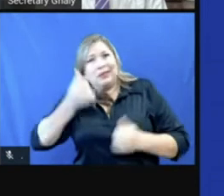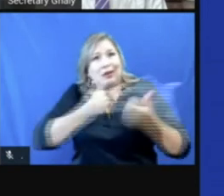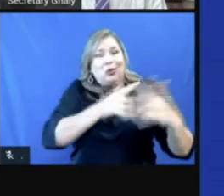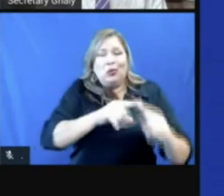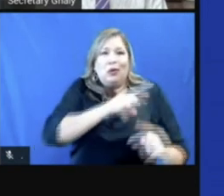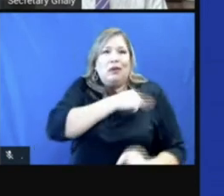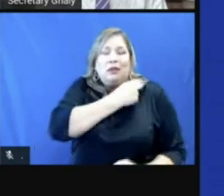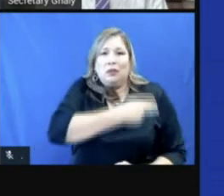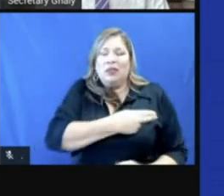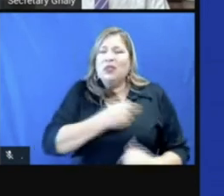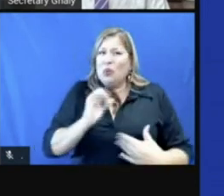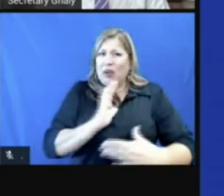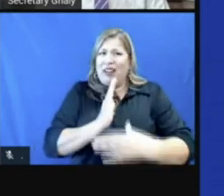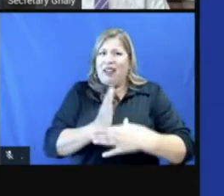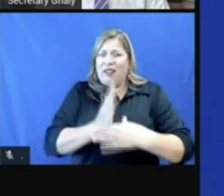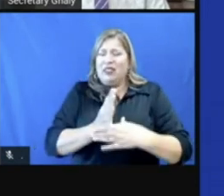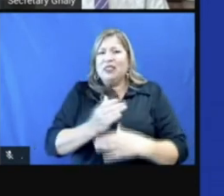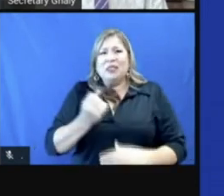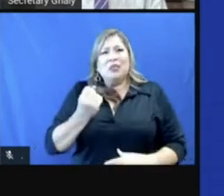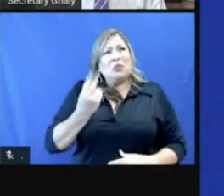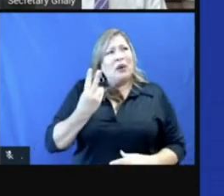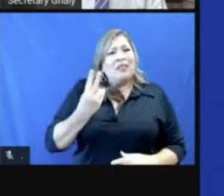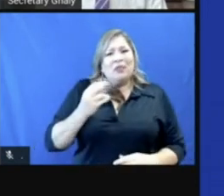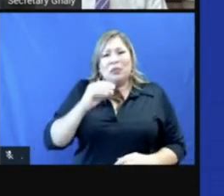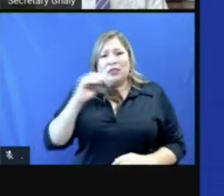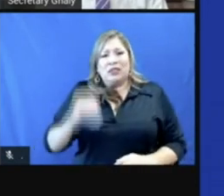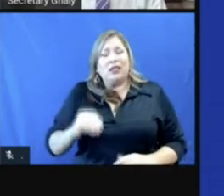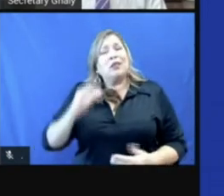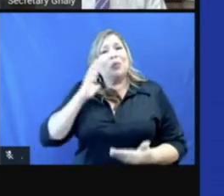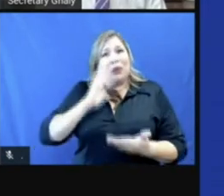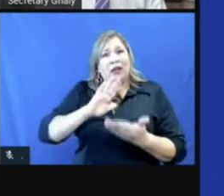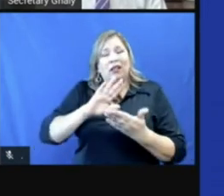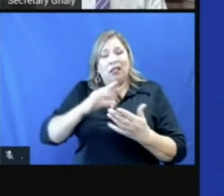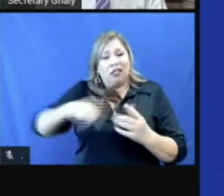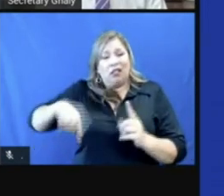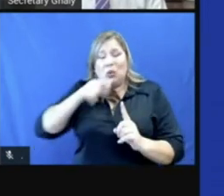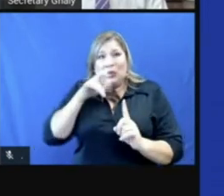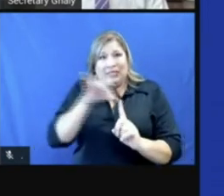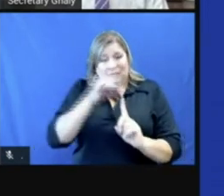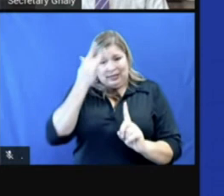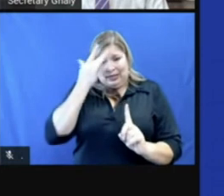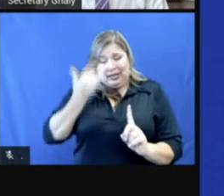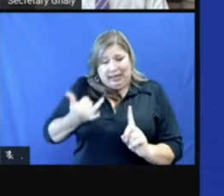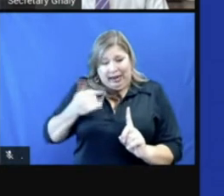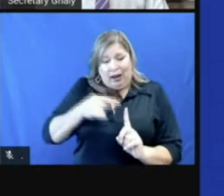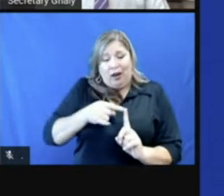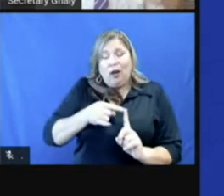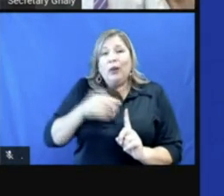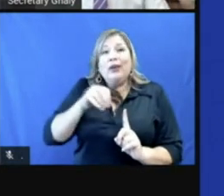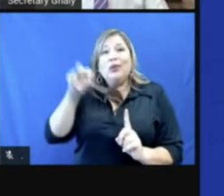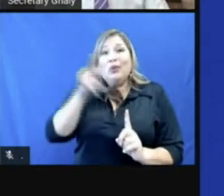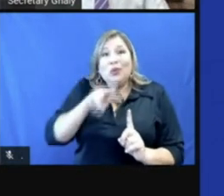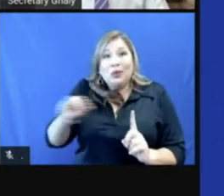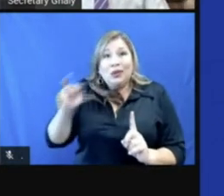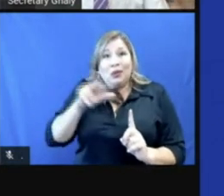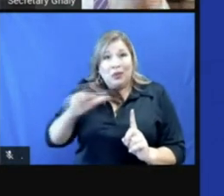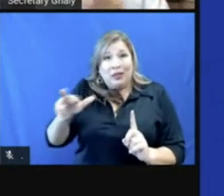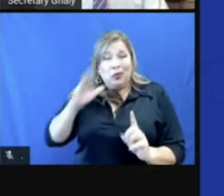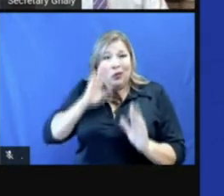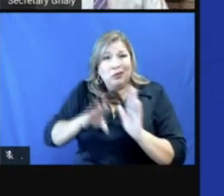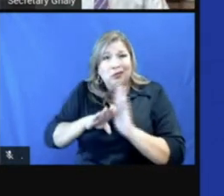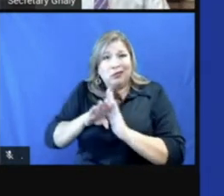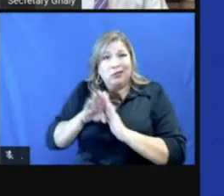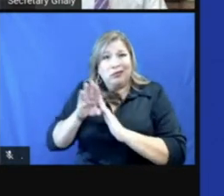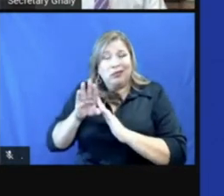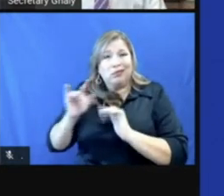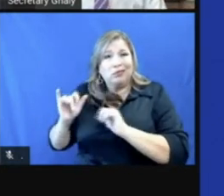be hospitalized in 2 to 3 weeks. What does that tell you? It helps you plan based on what you're dealing with today in hospitals, today's cases,